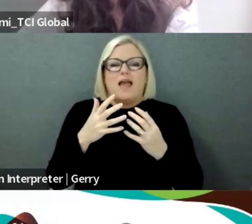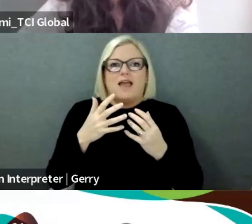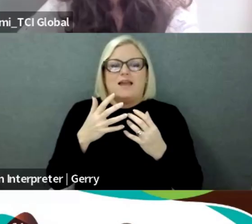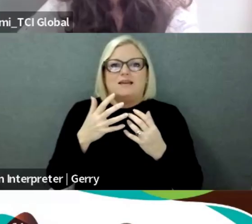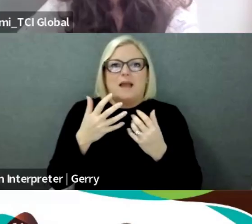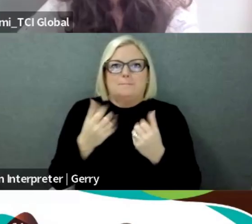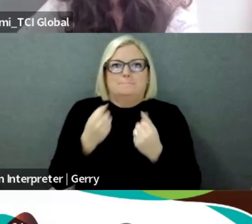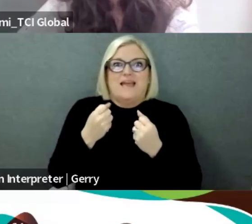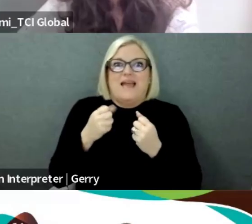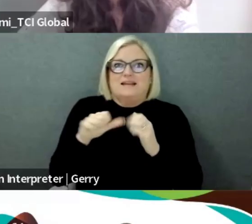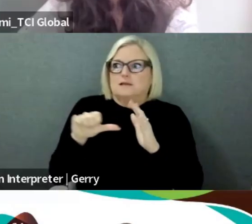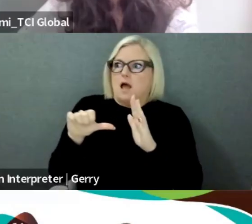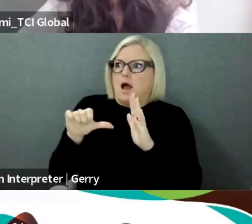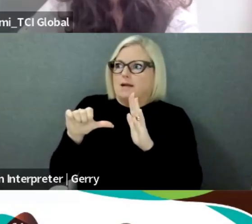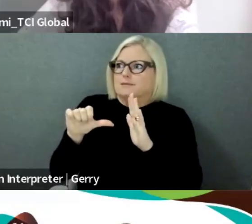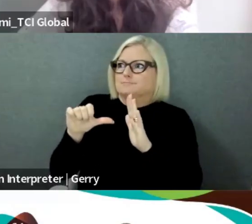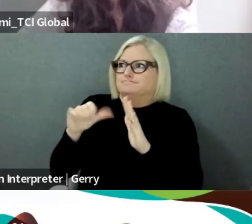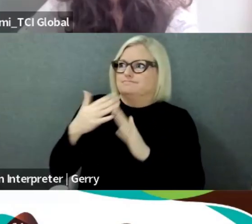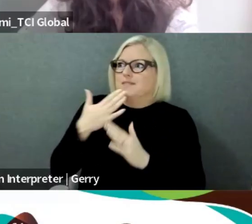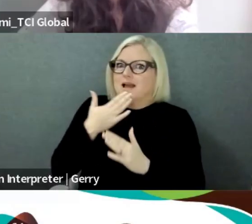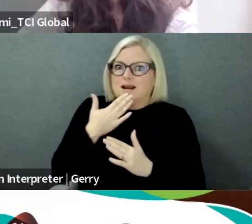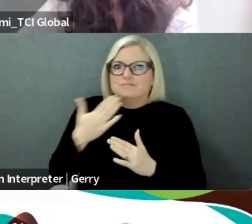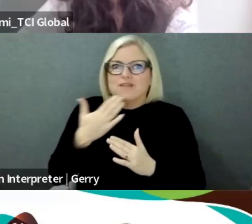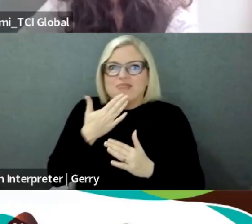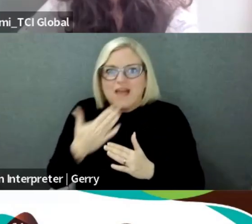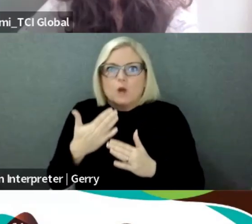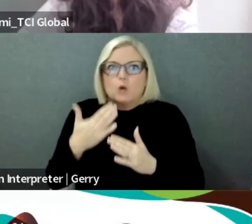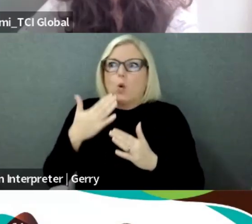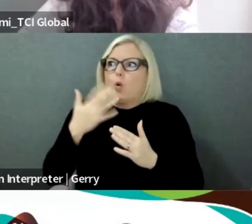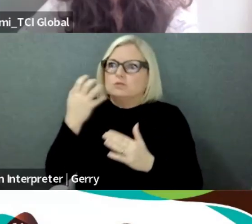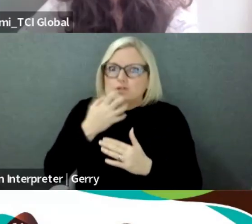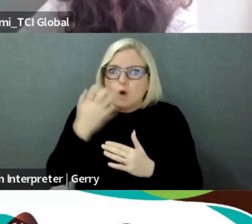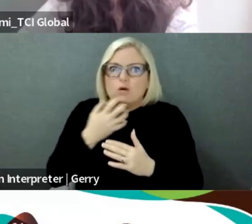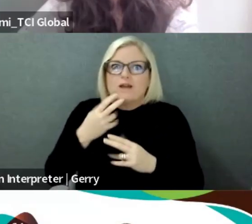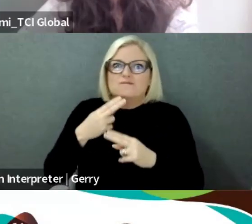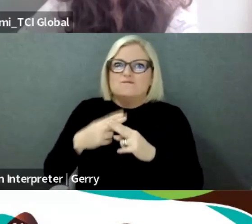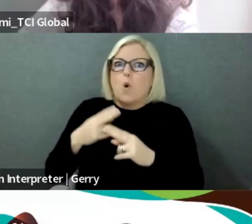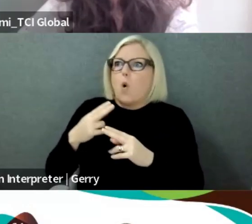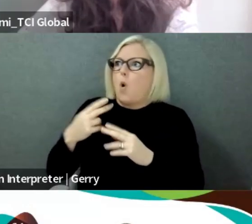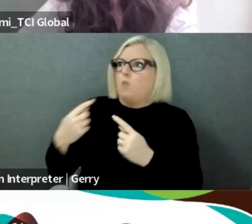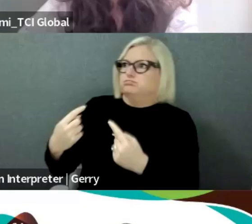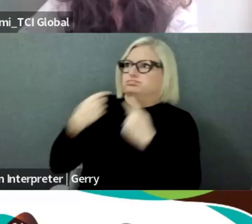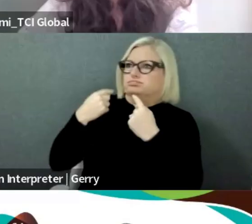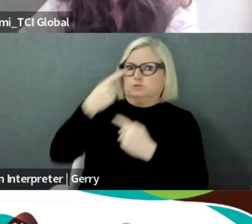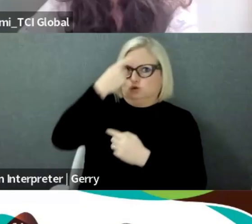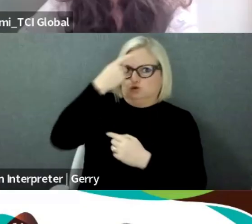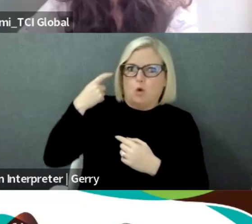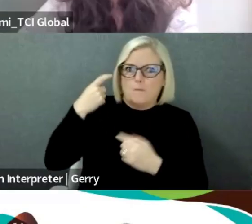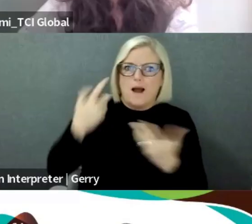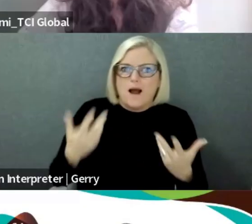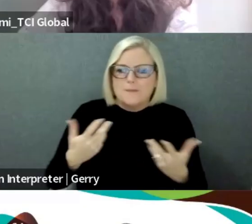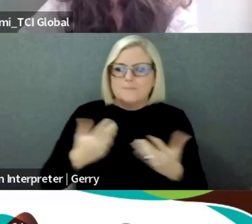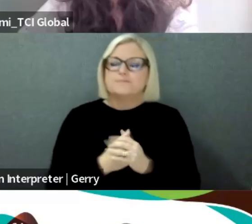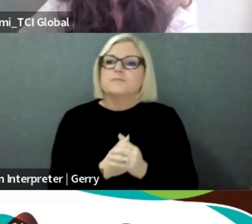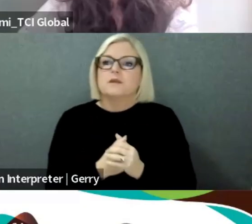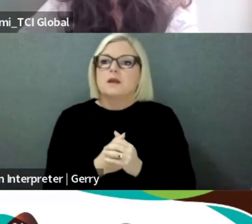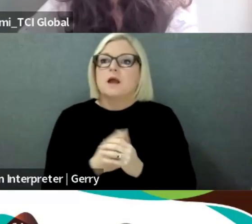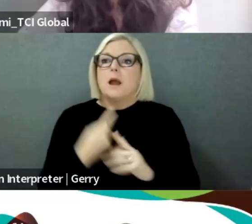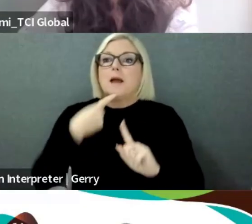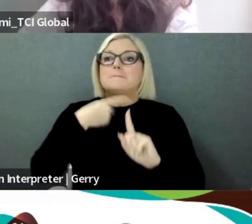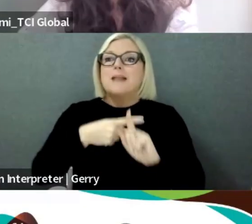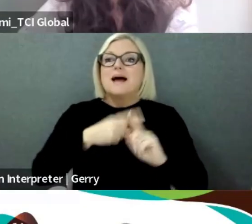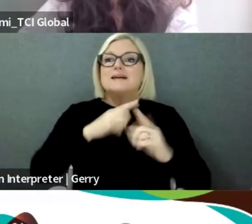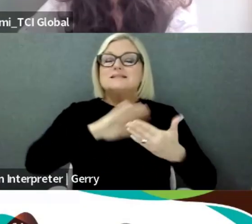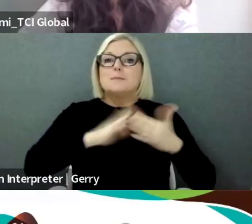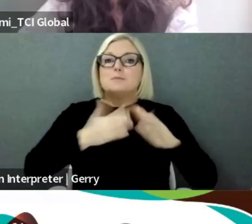with psychosocial disabilities. Inclusive policies and services through mobilising things like community-based